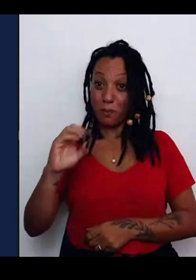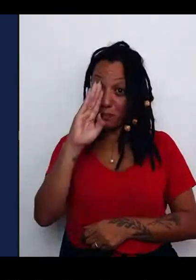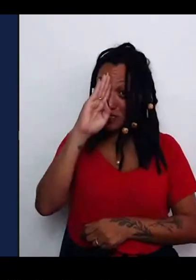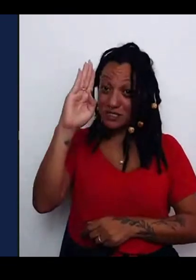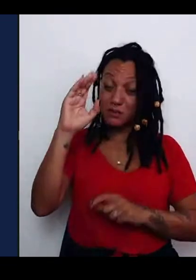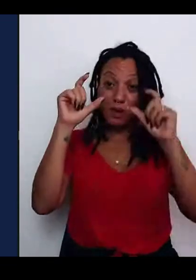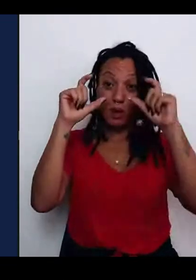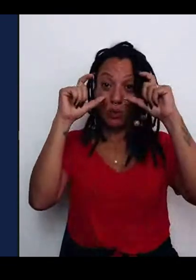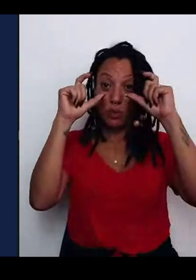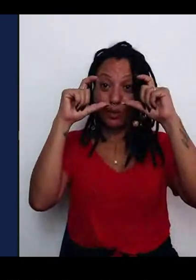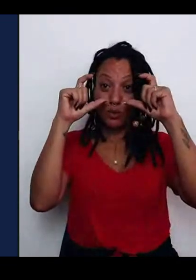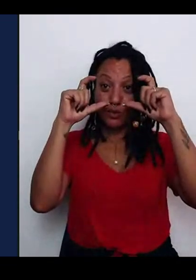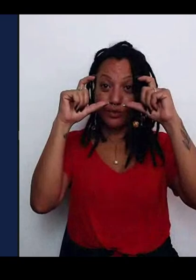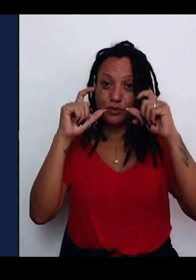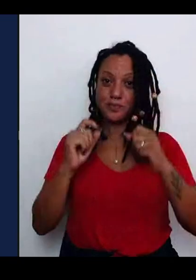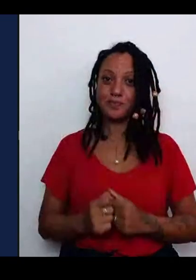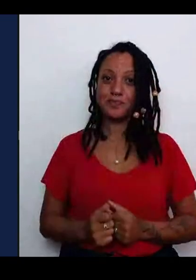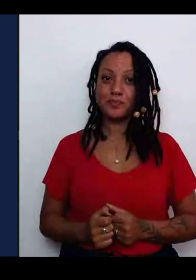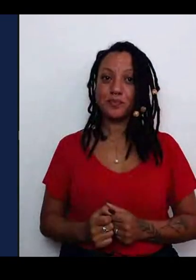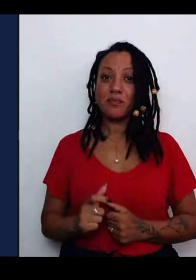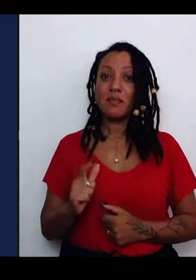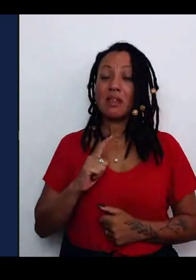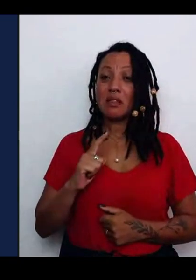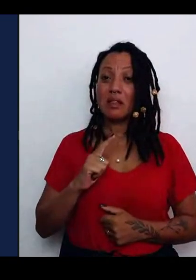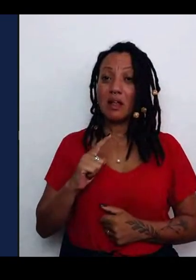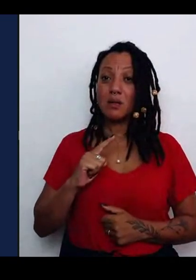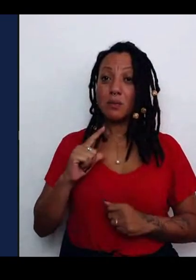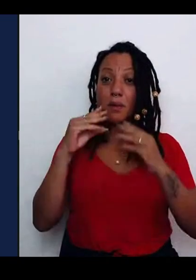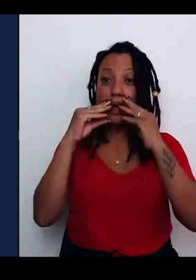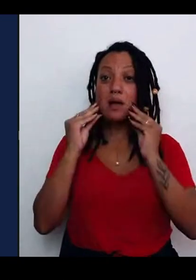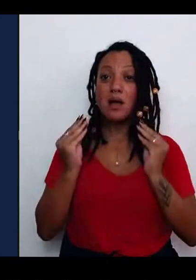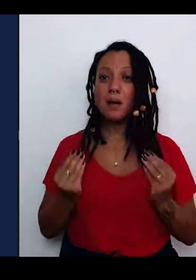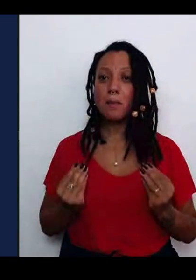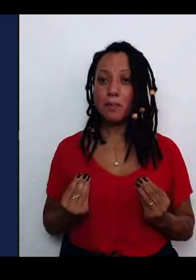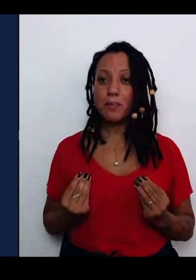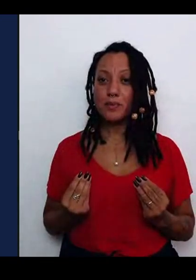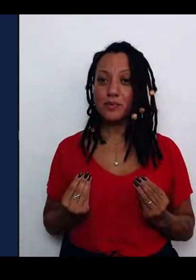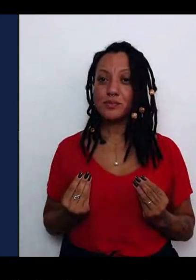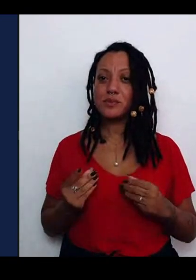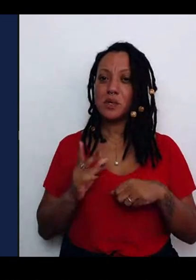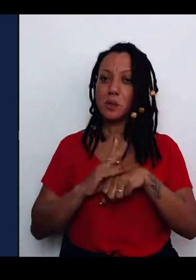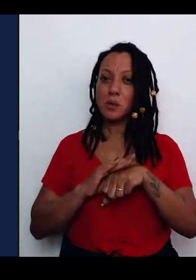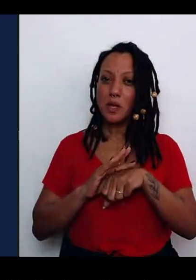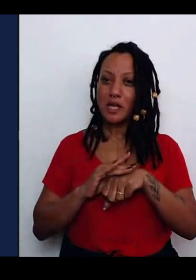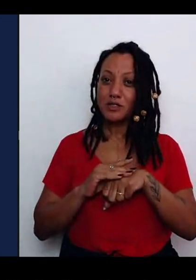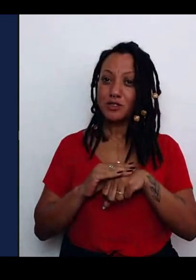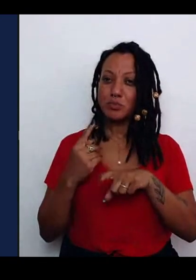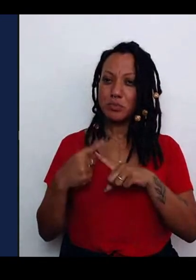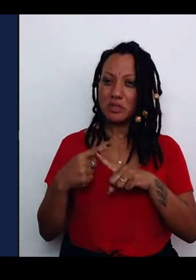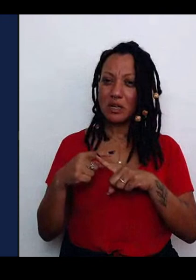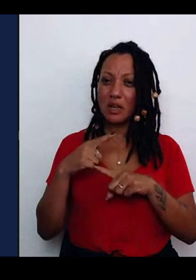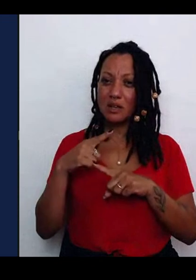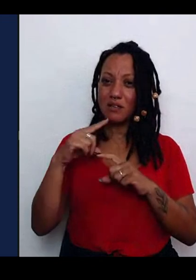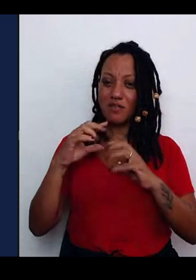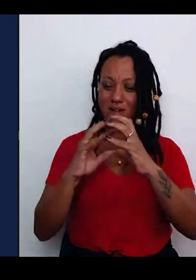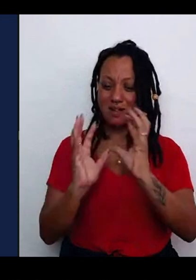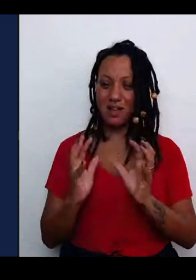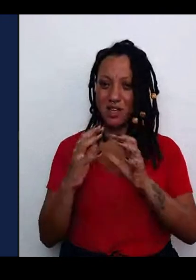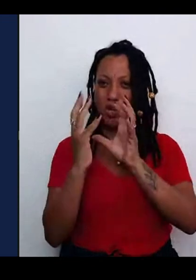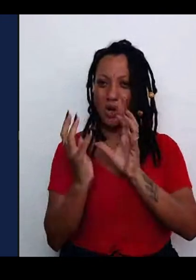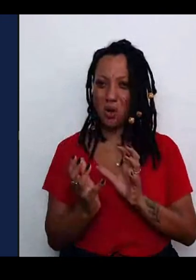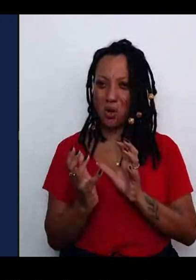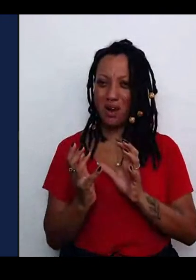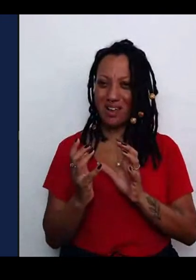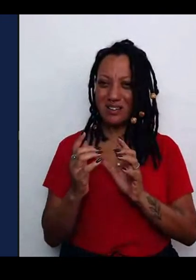captured with wires and cages and and well we we learned that this this fox is suffering